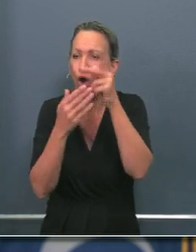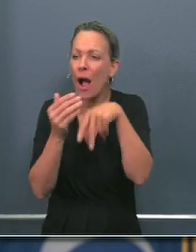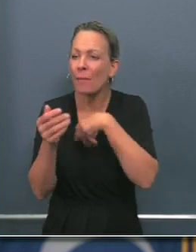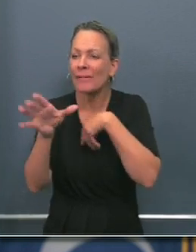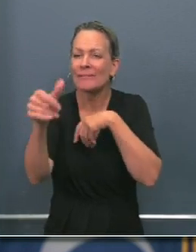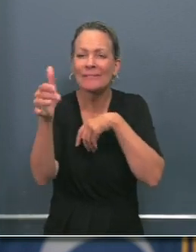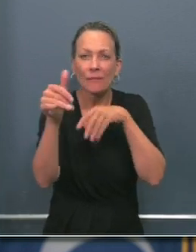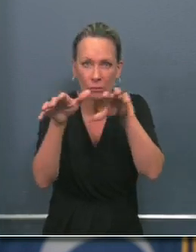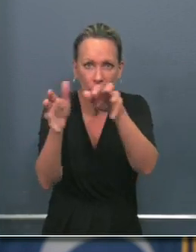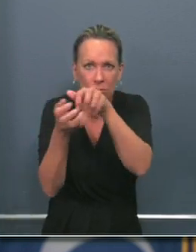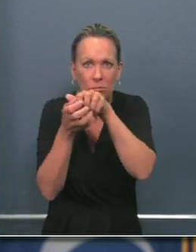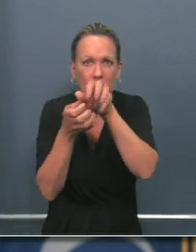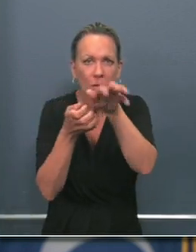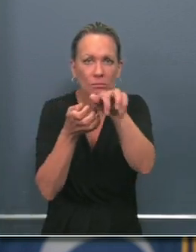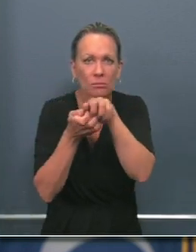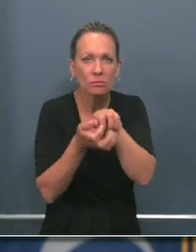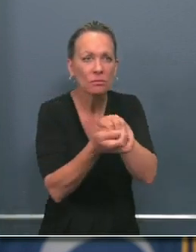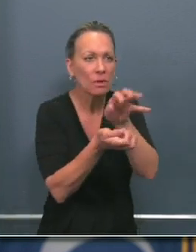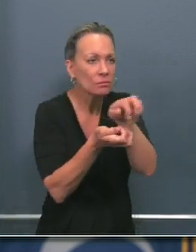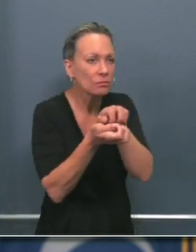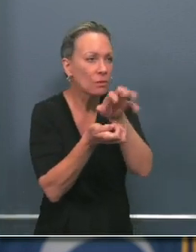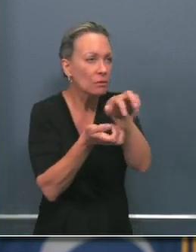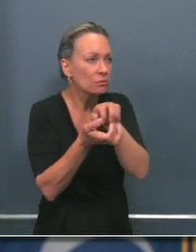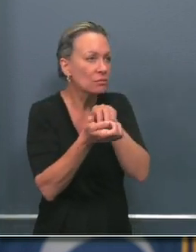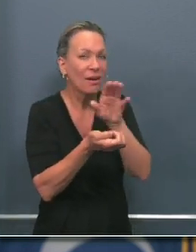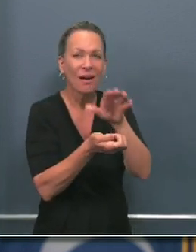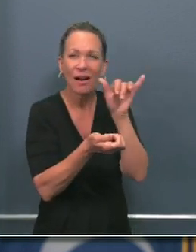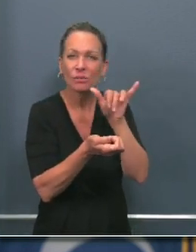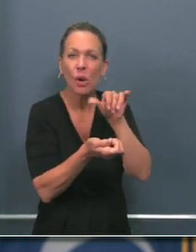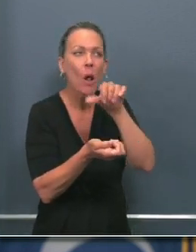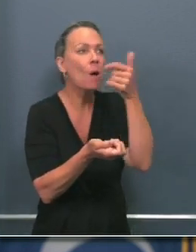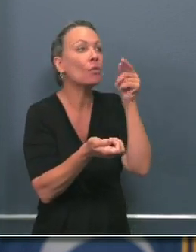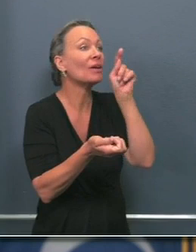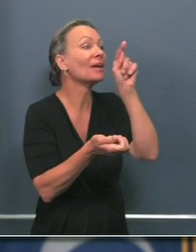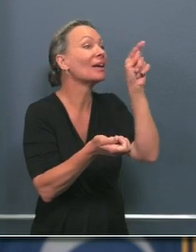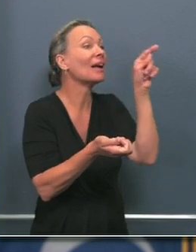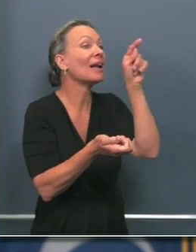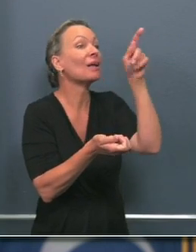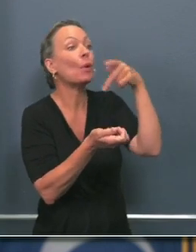led by FEMA. Final question, Ashley Zavala, Cron 4.